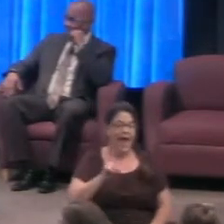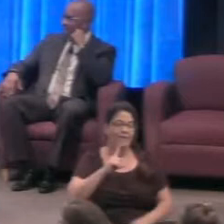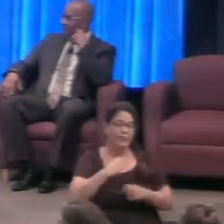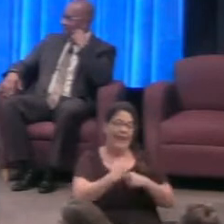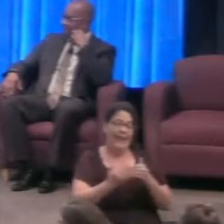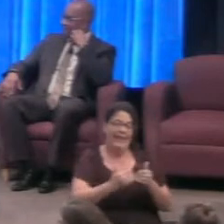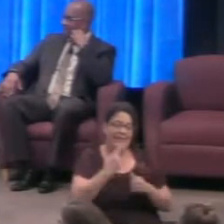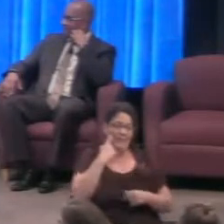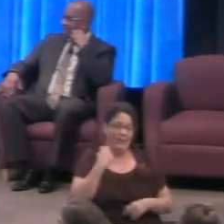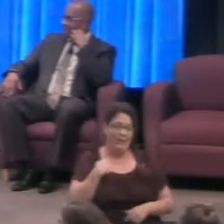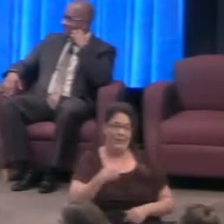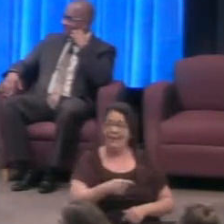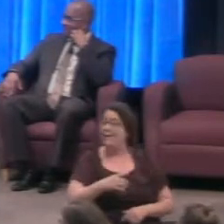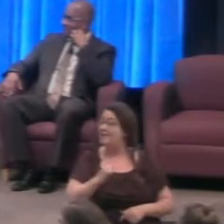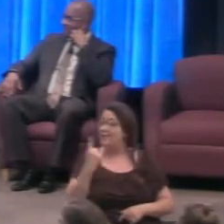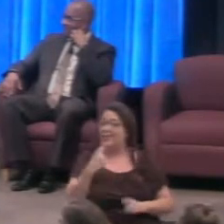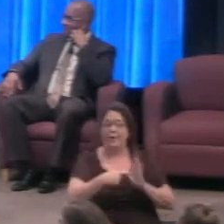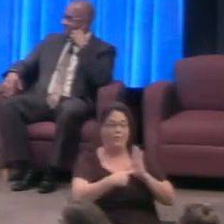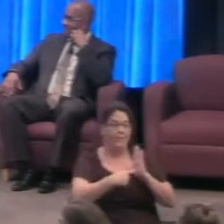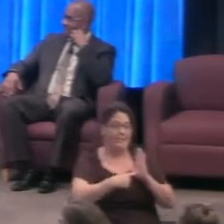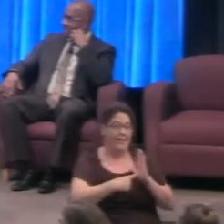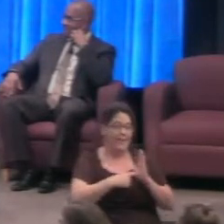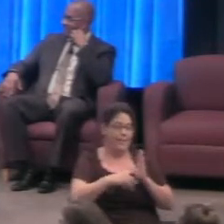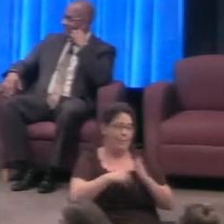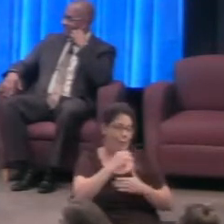easier, is something to represent the program.